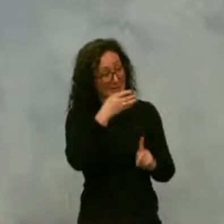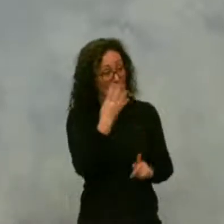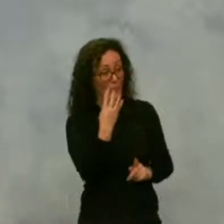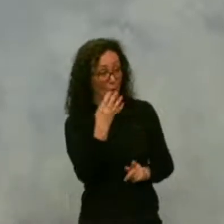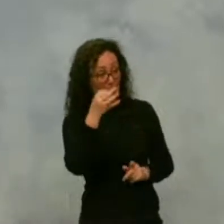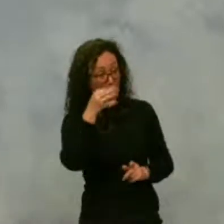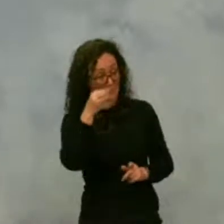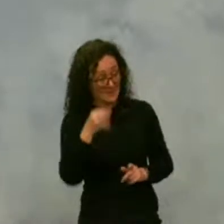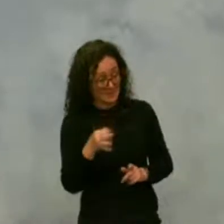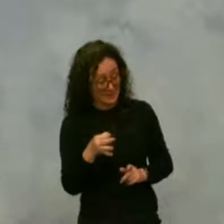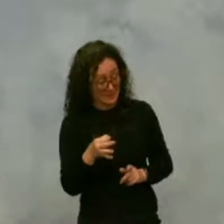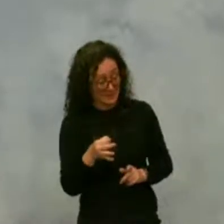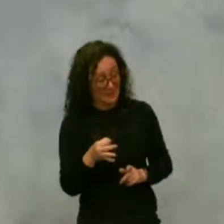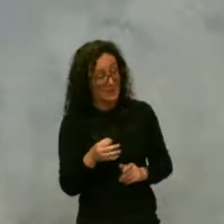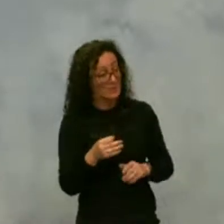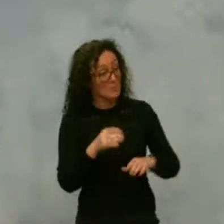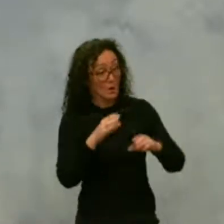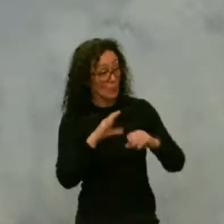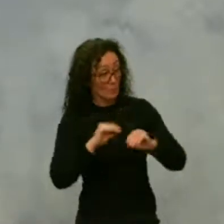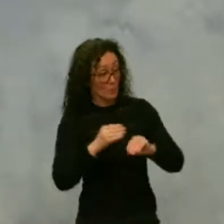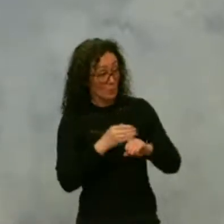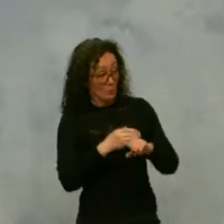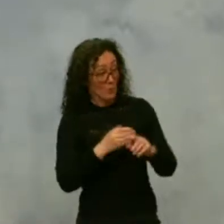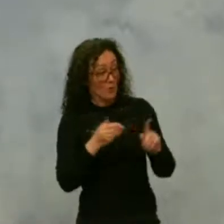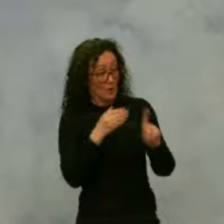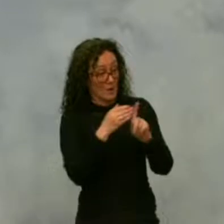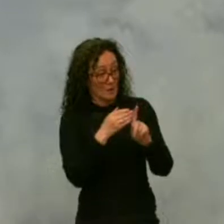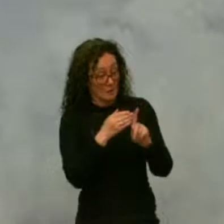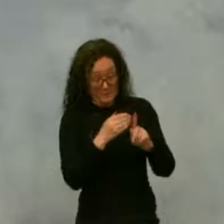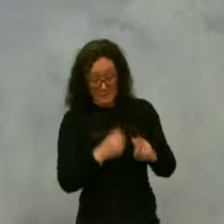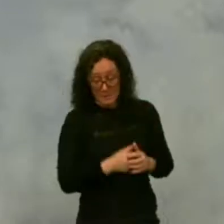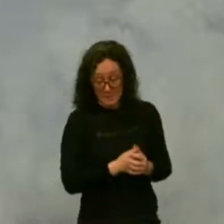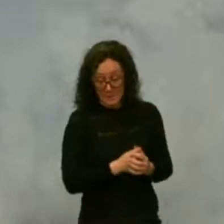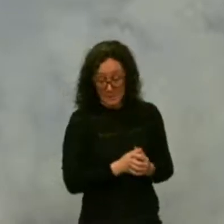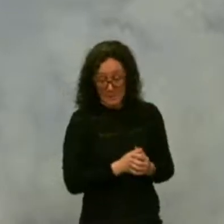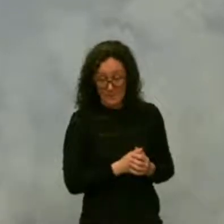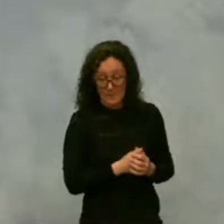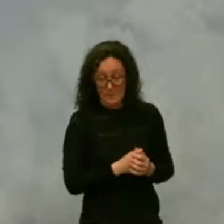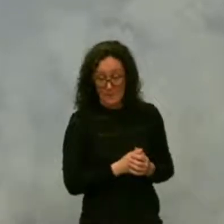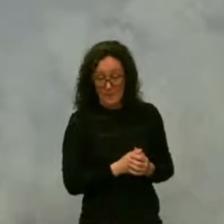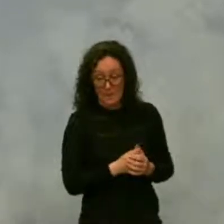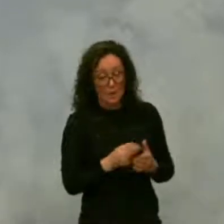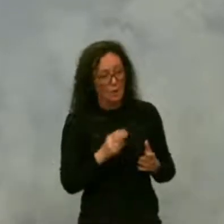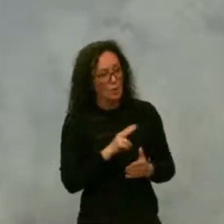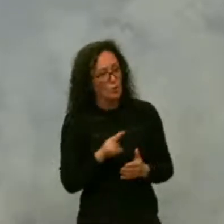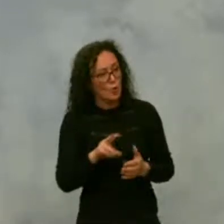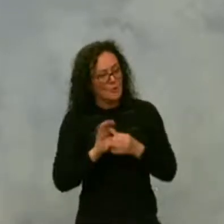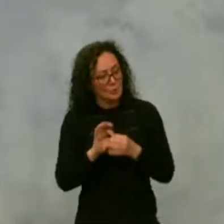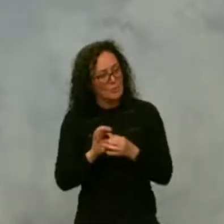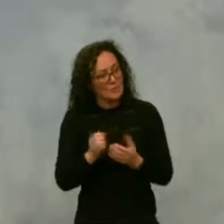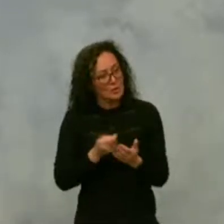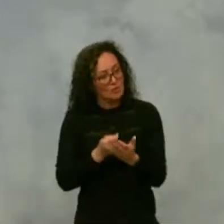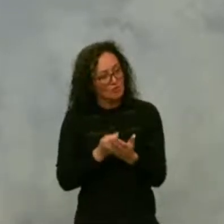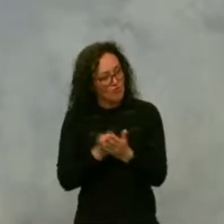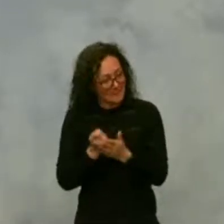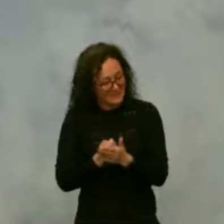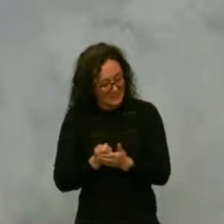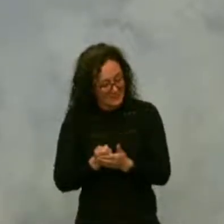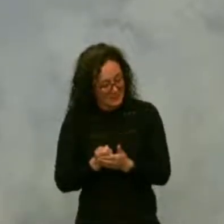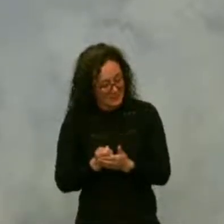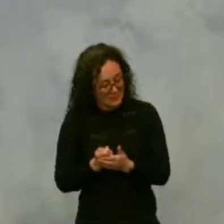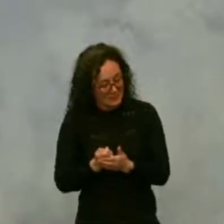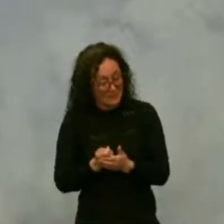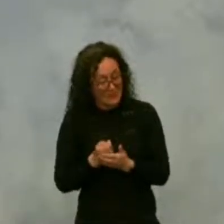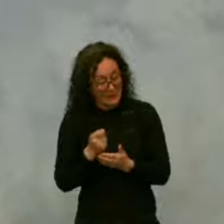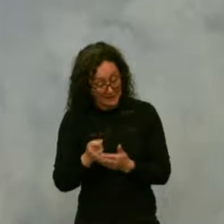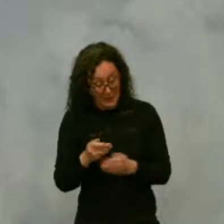We finished the year ahead of target, just over by 1.5%. In relation to non-domestic rates, that too was ahead of